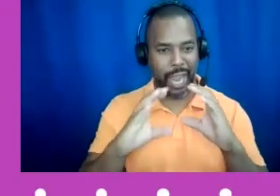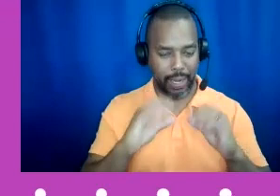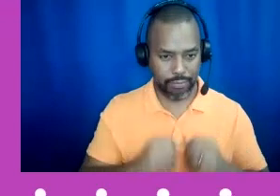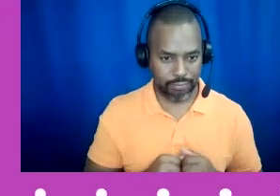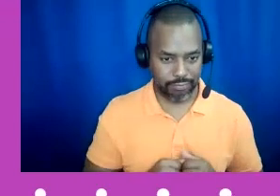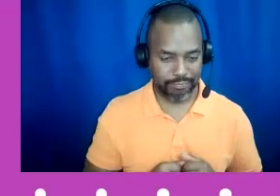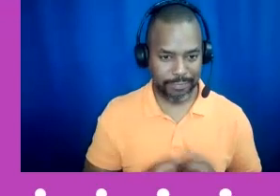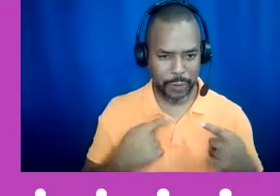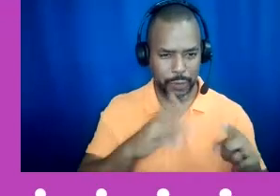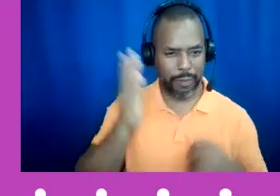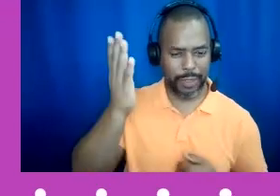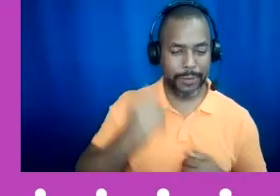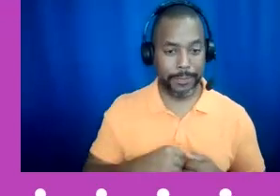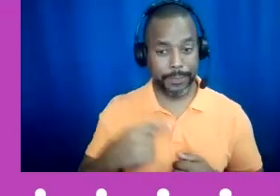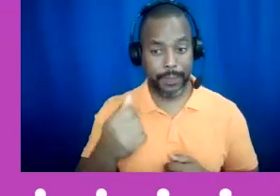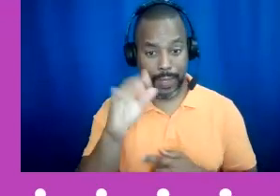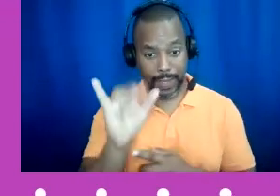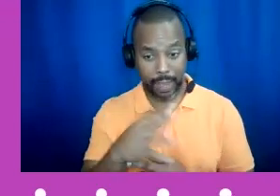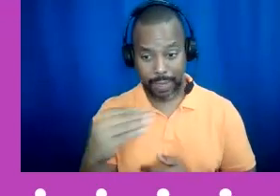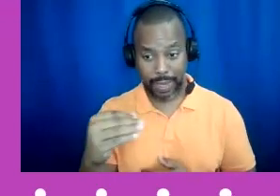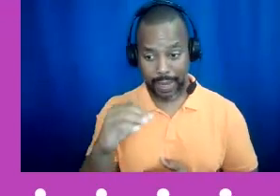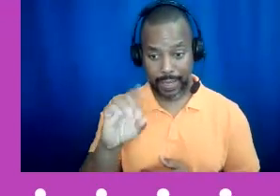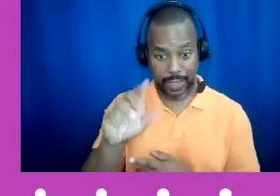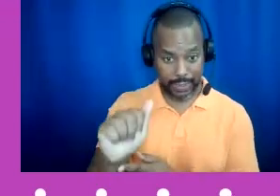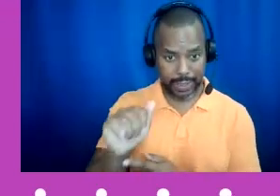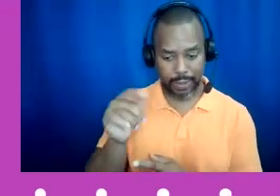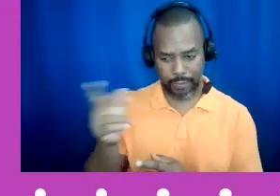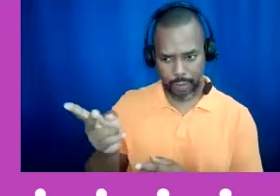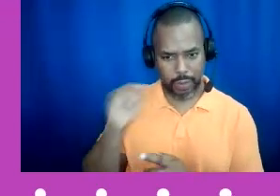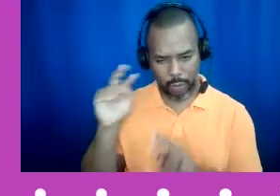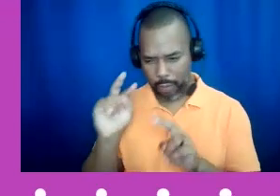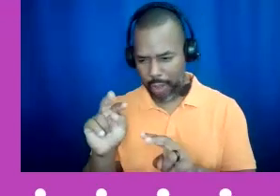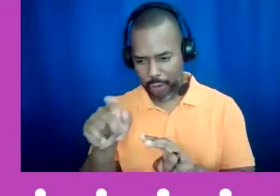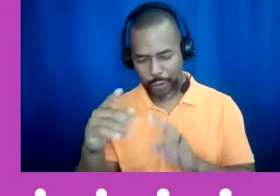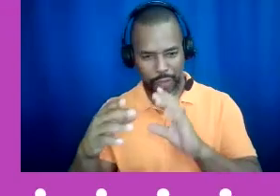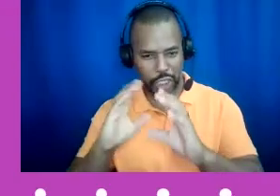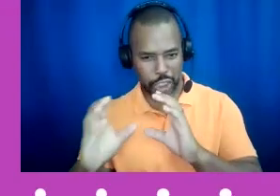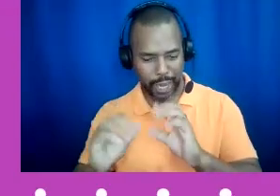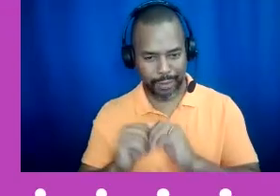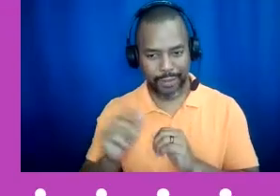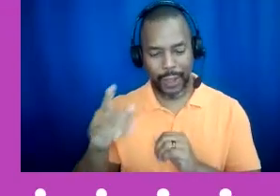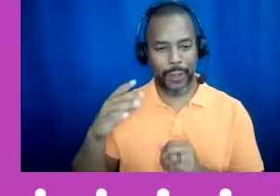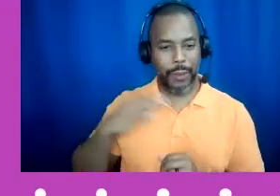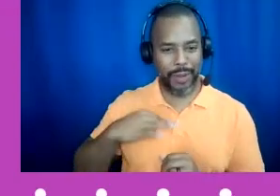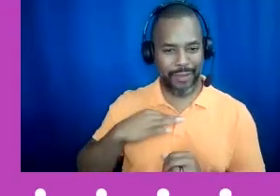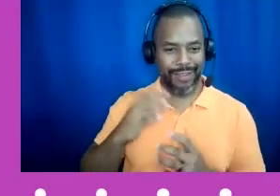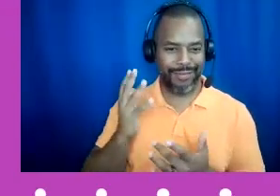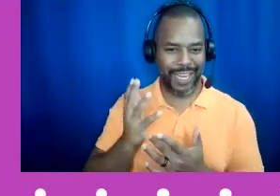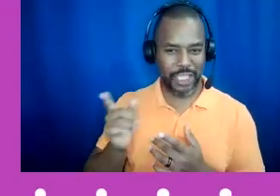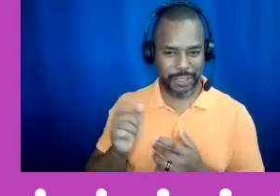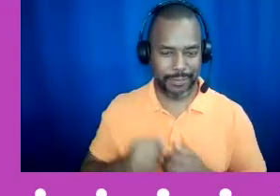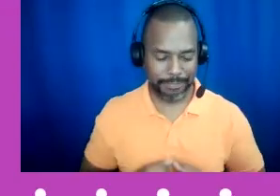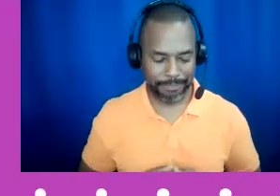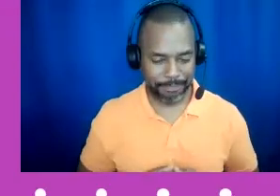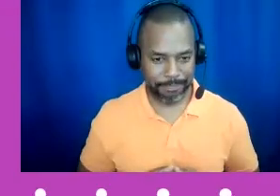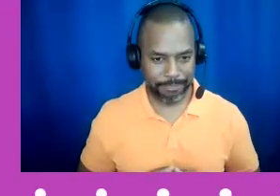presentation. Gabby and Lisa are going to be monitoring the chat. They are the two benefit technicians here in our office. Most